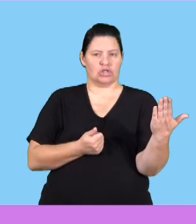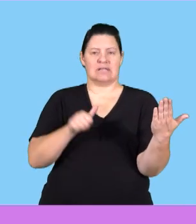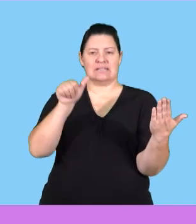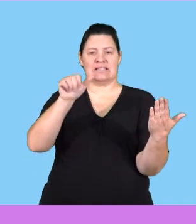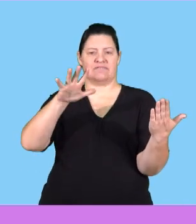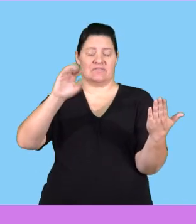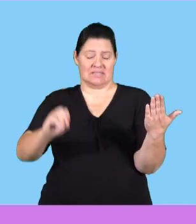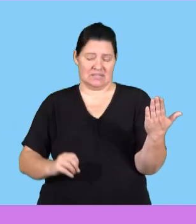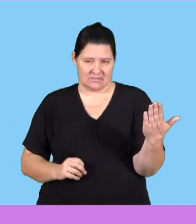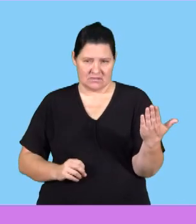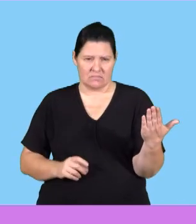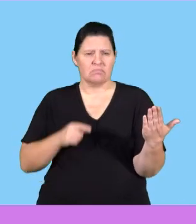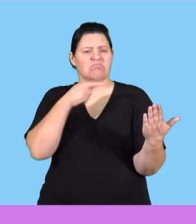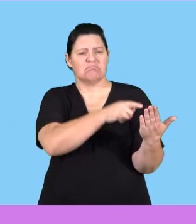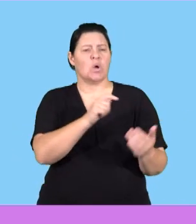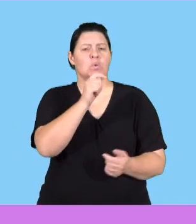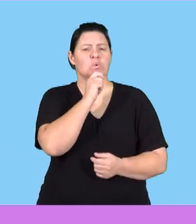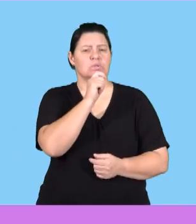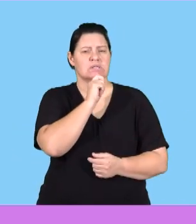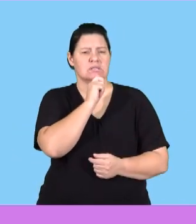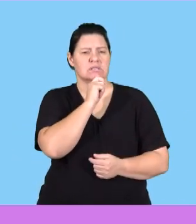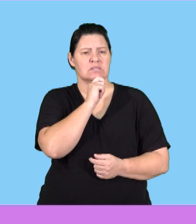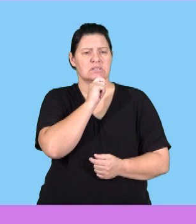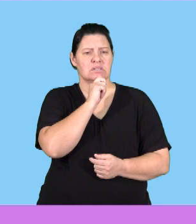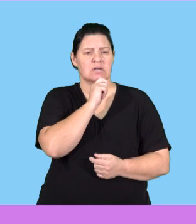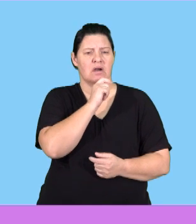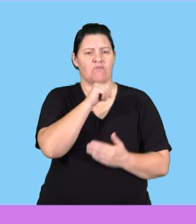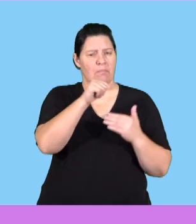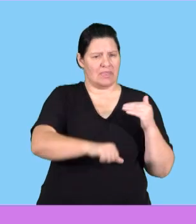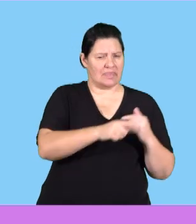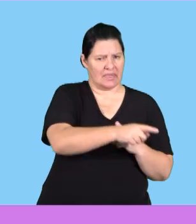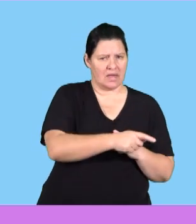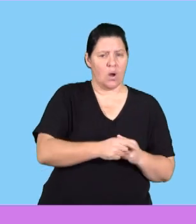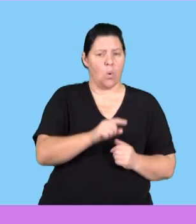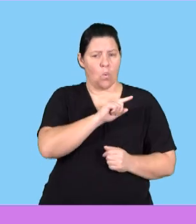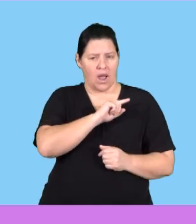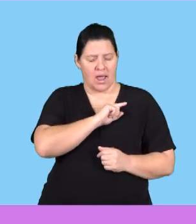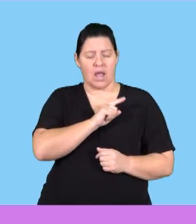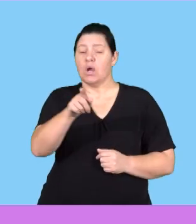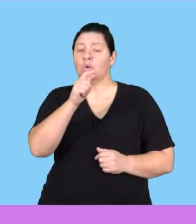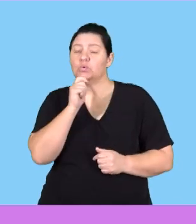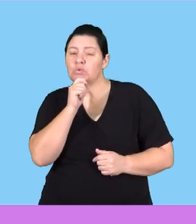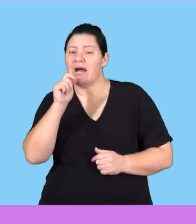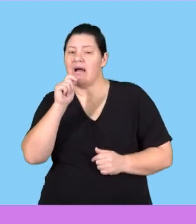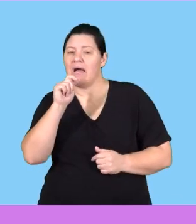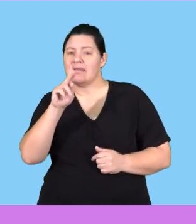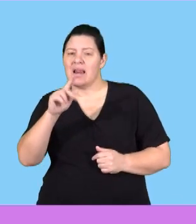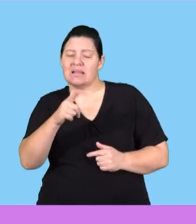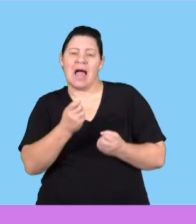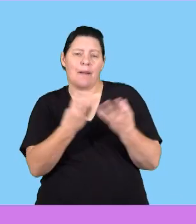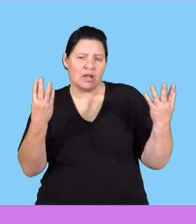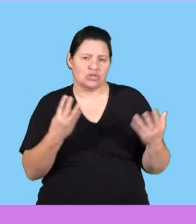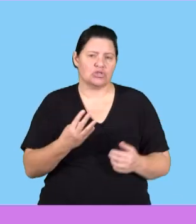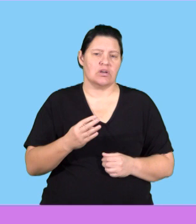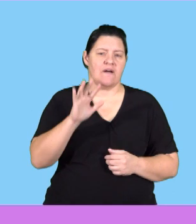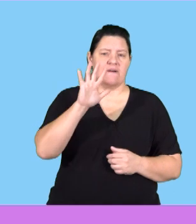rand. Calculate his consumption rate for the month if 45 kiloliters was used. So